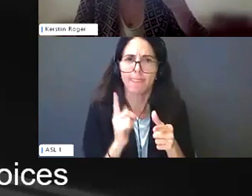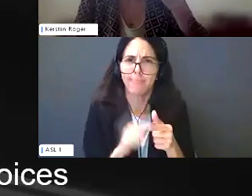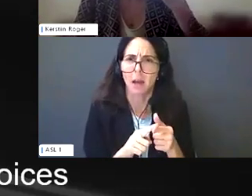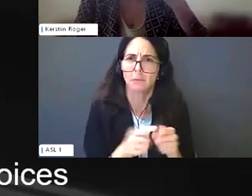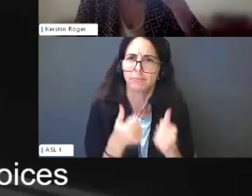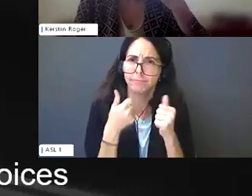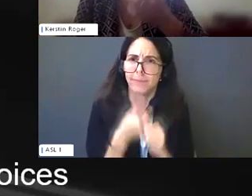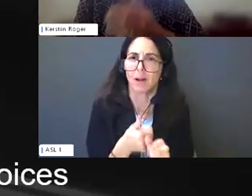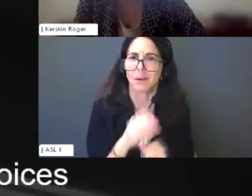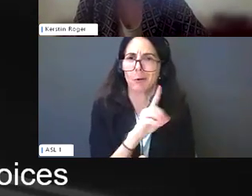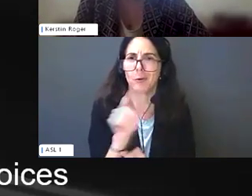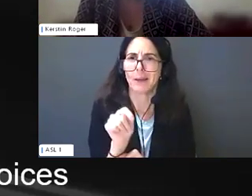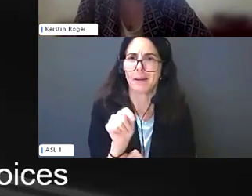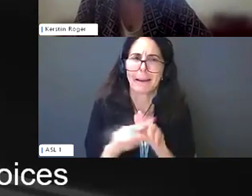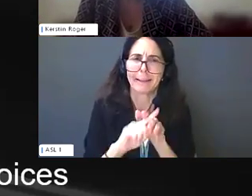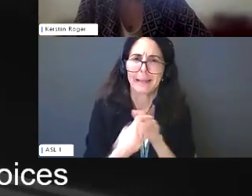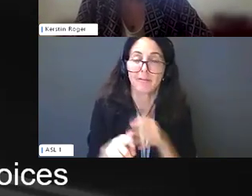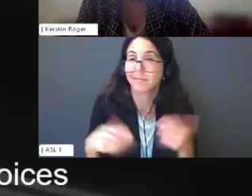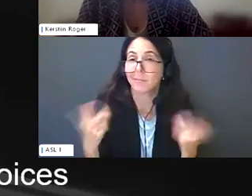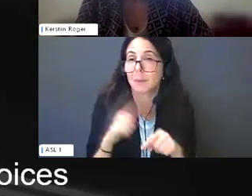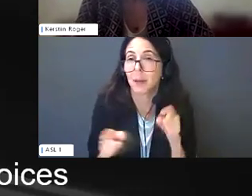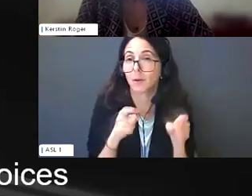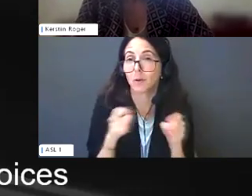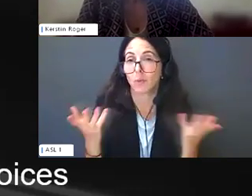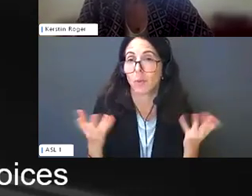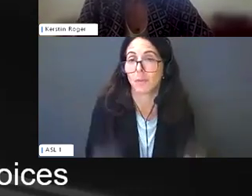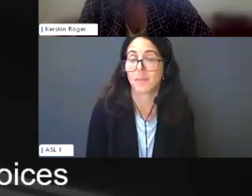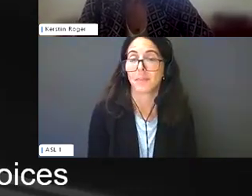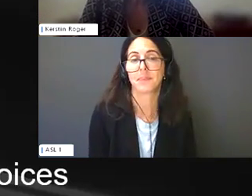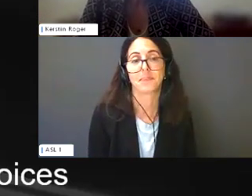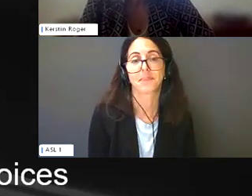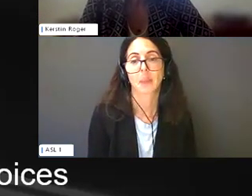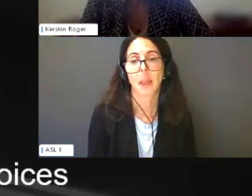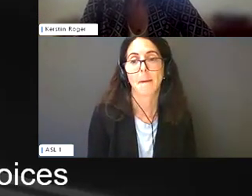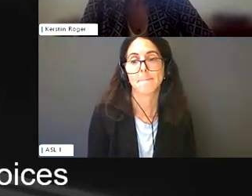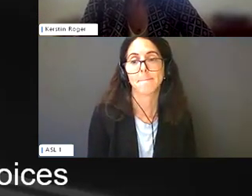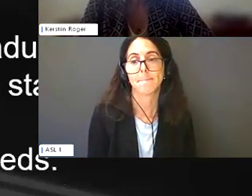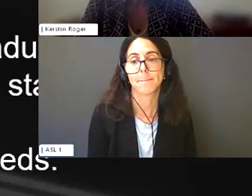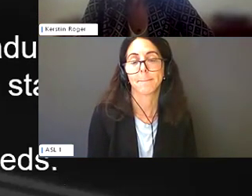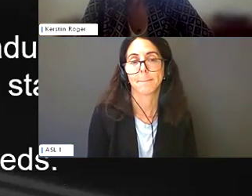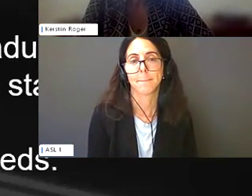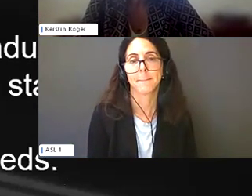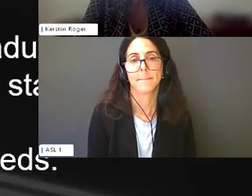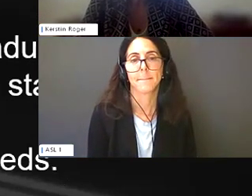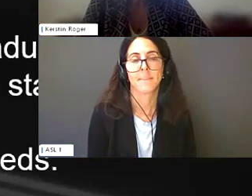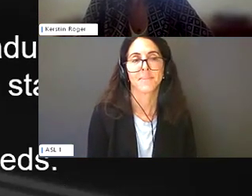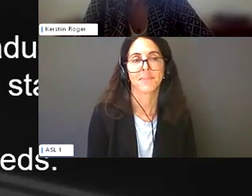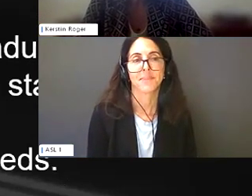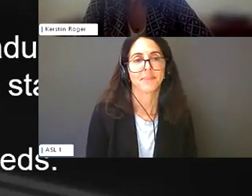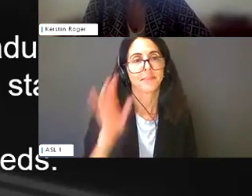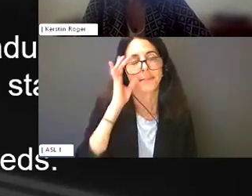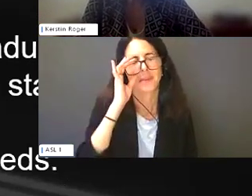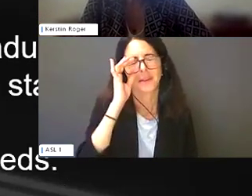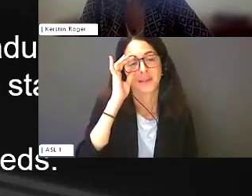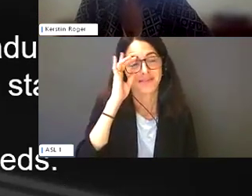an abusive or unhealthy relationship. So next slide, please.